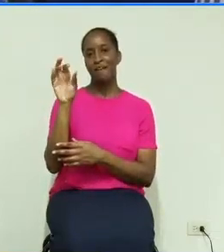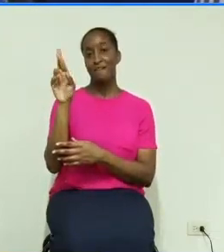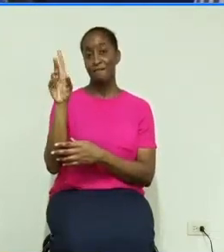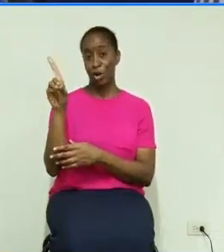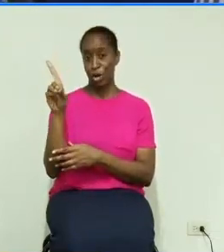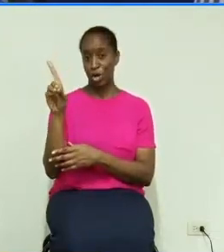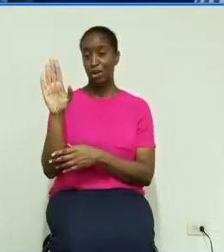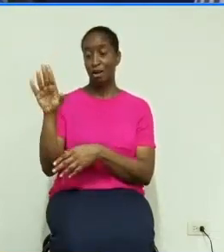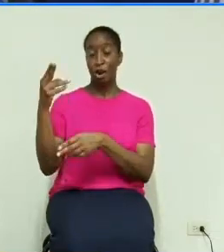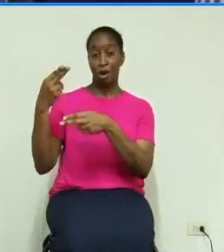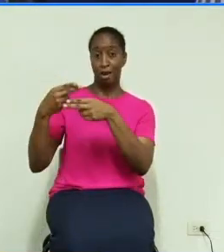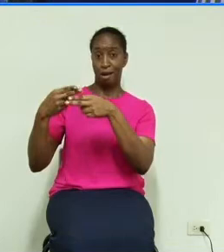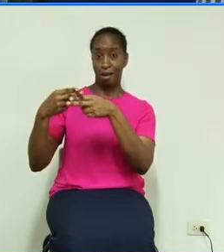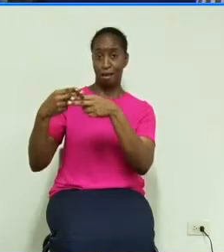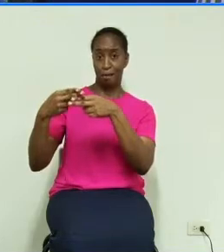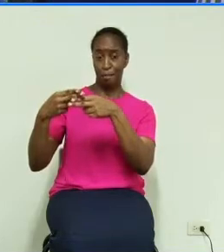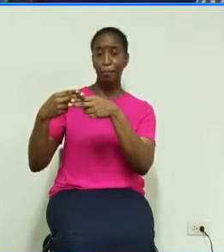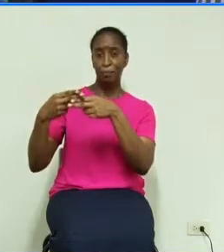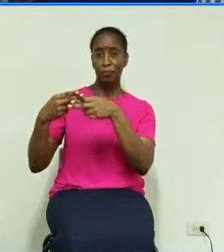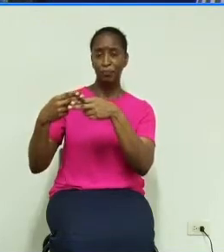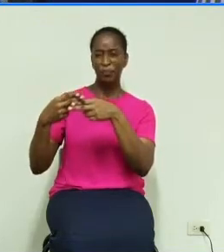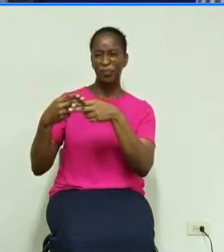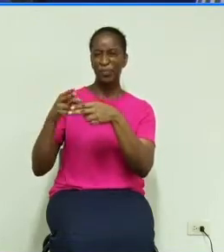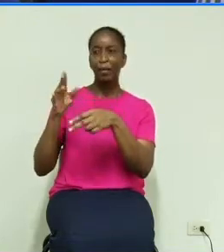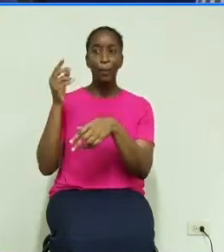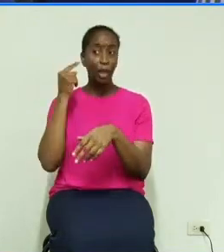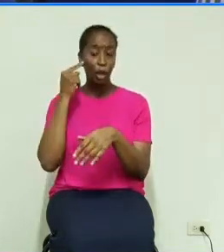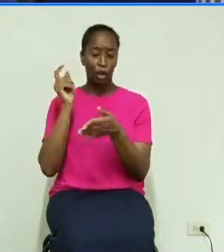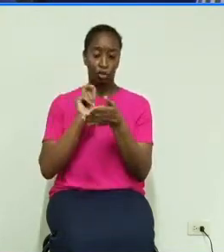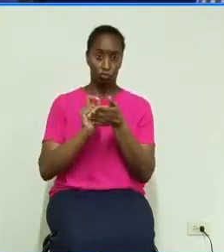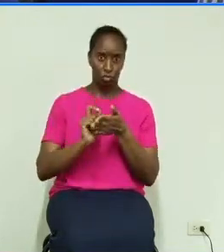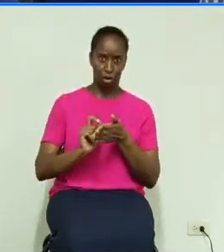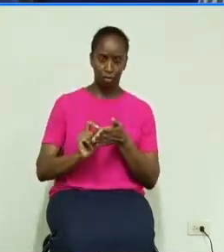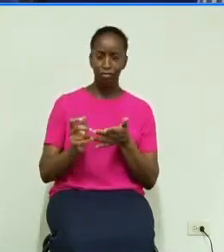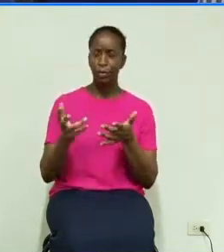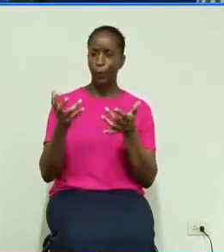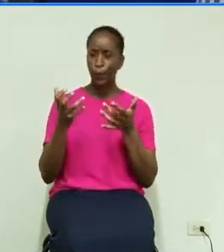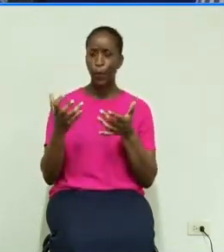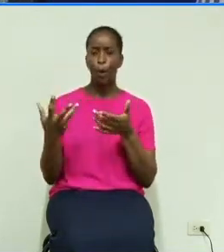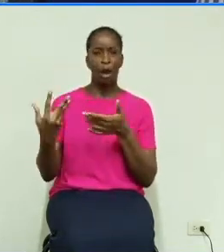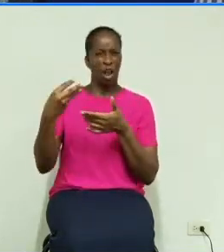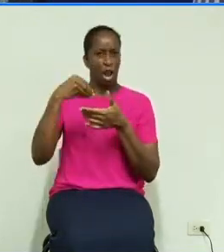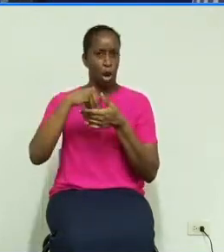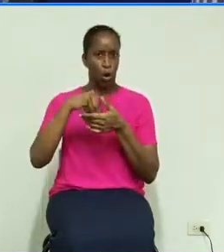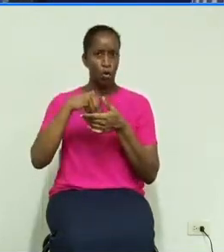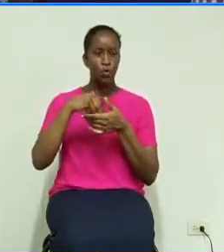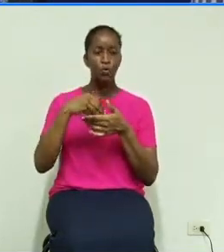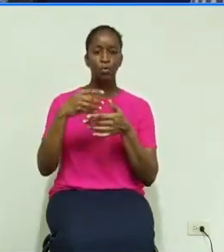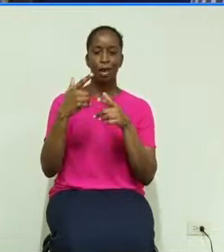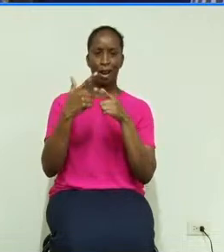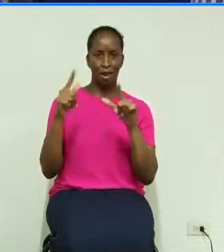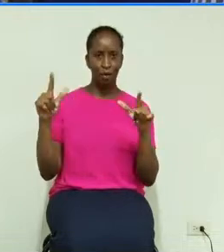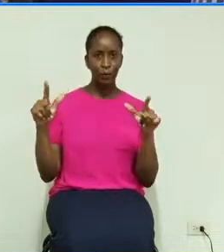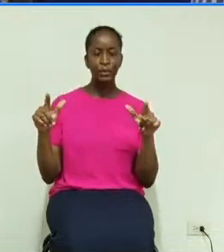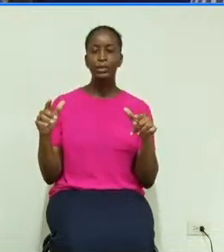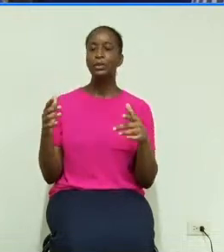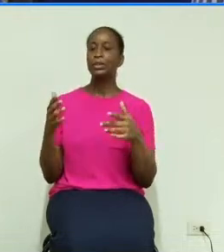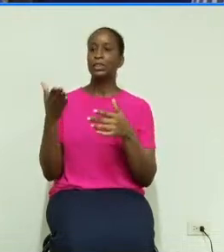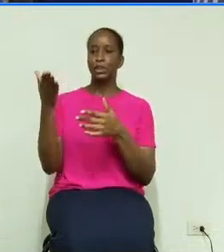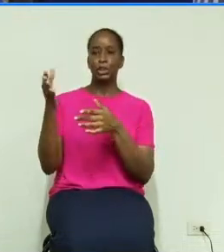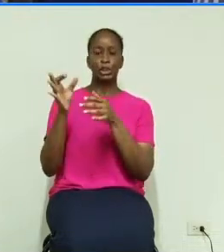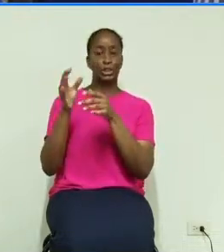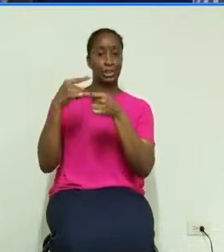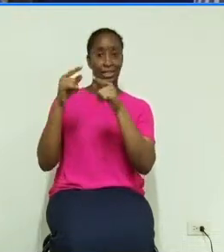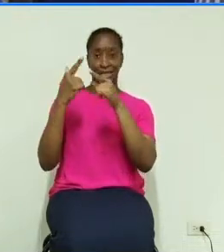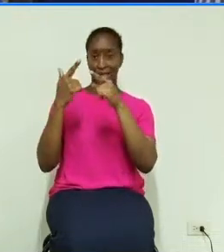because we have sought to be inclusionary in our communication. And to our sign language interpreter, Ms. Medford, I